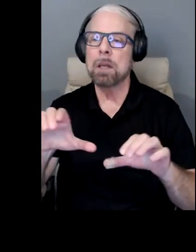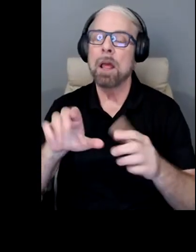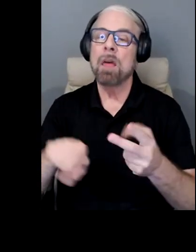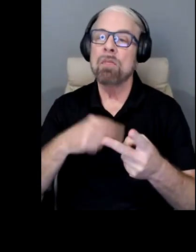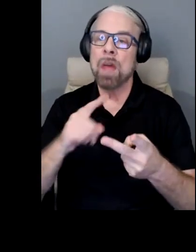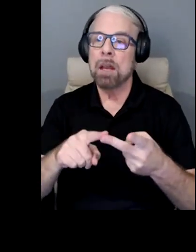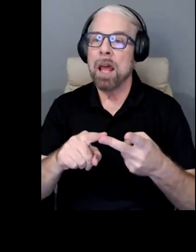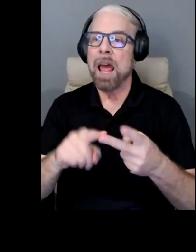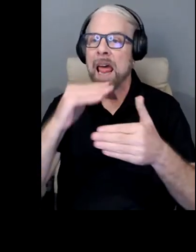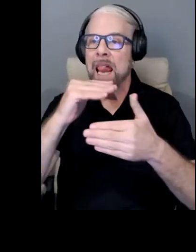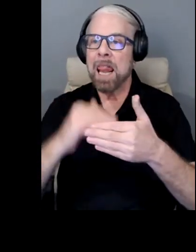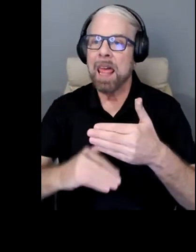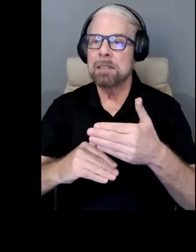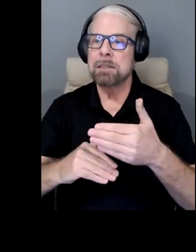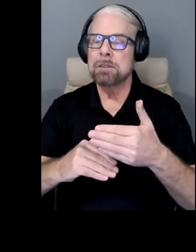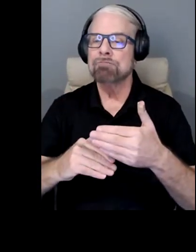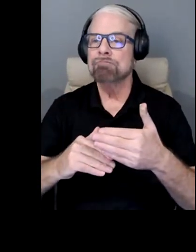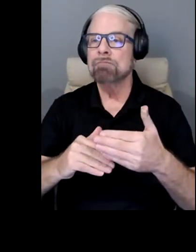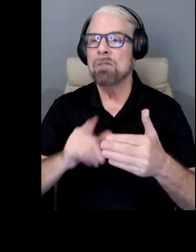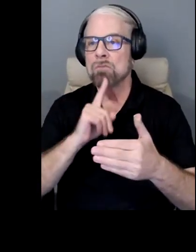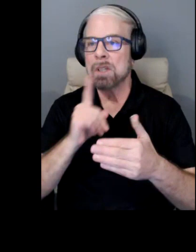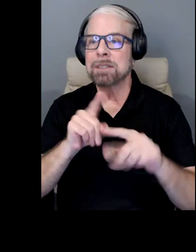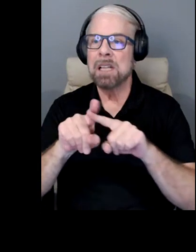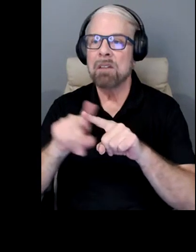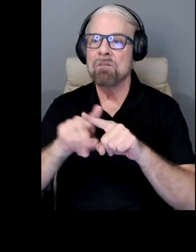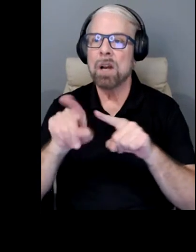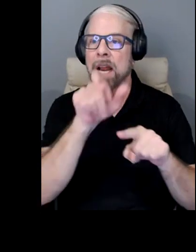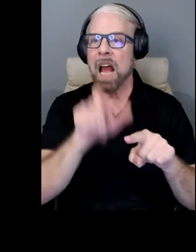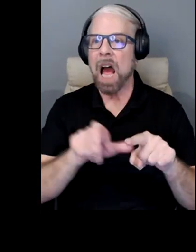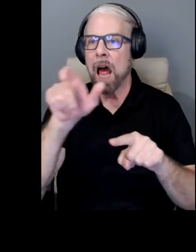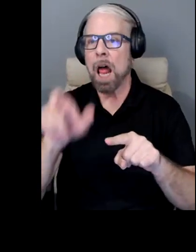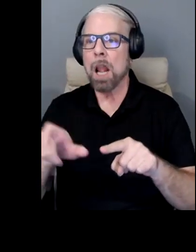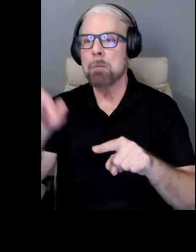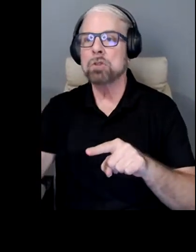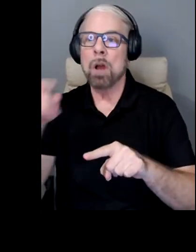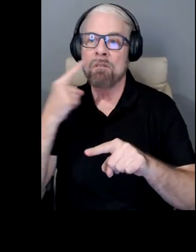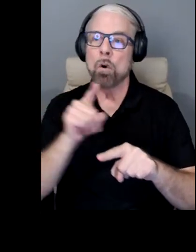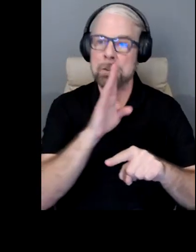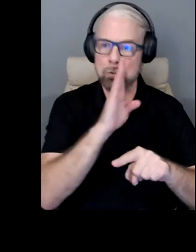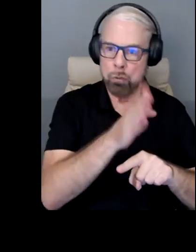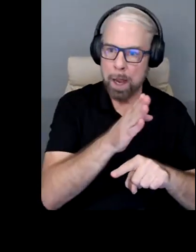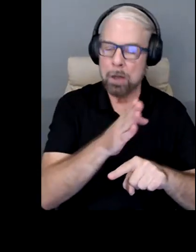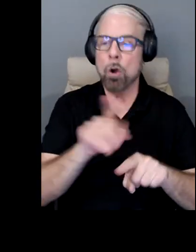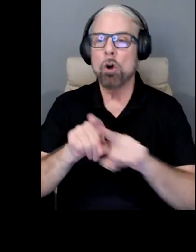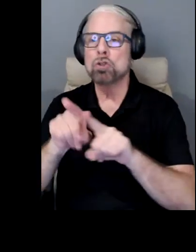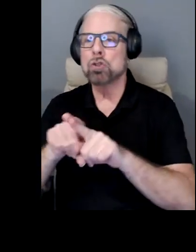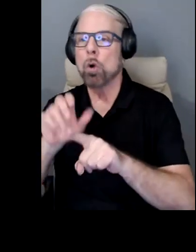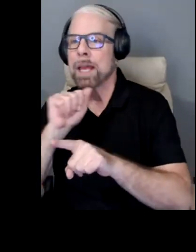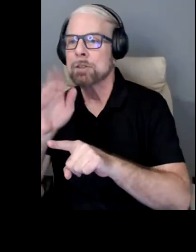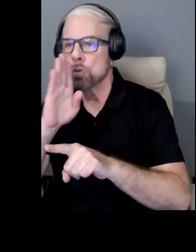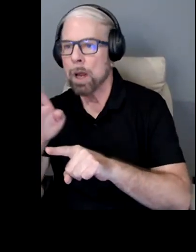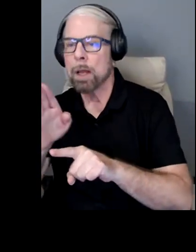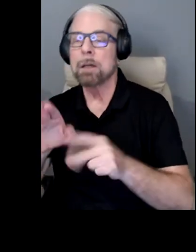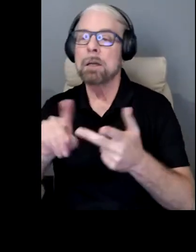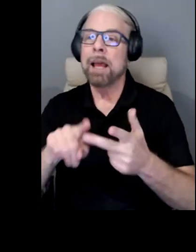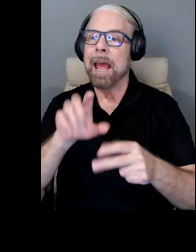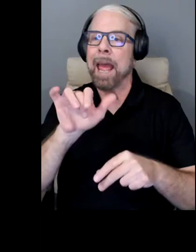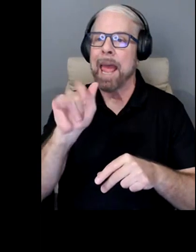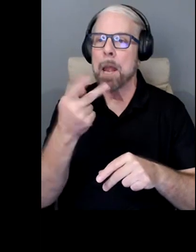it lists the actual columns for our direct activities as well as our indirect and administrative activities. And